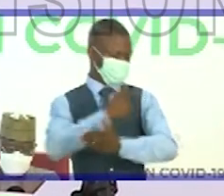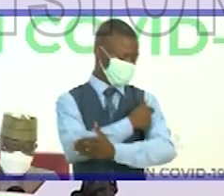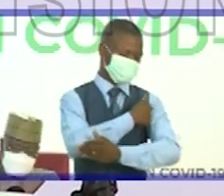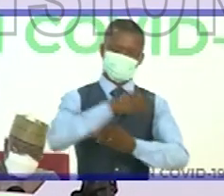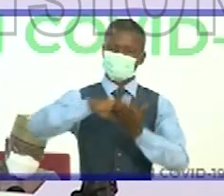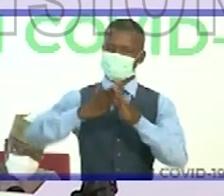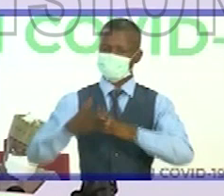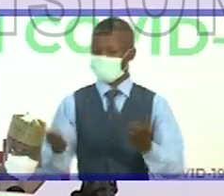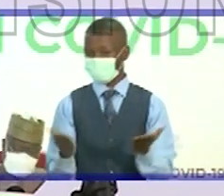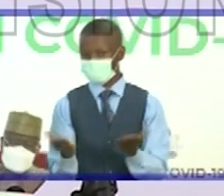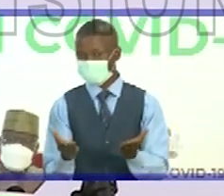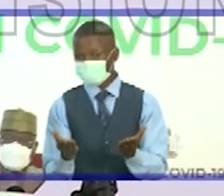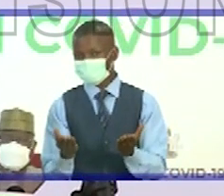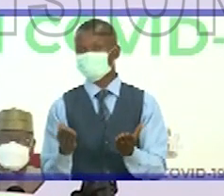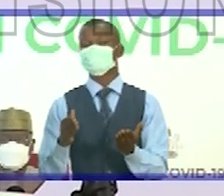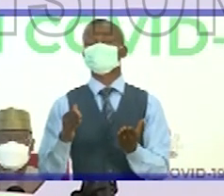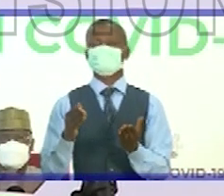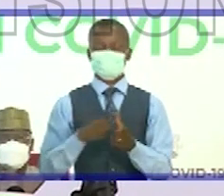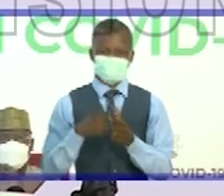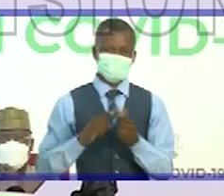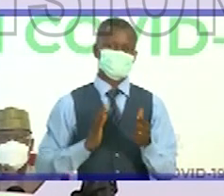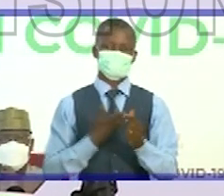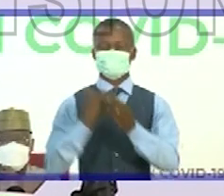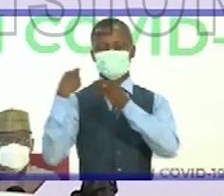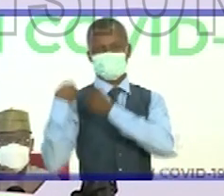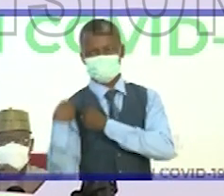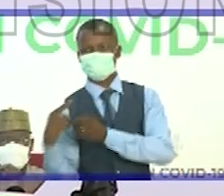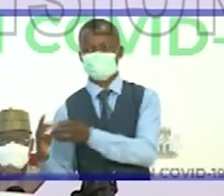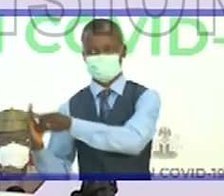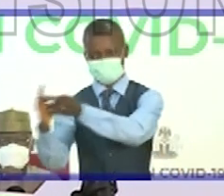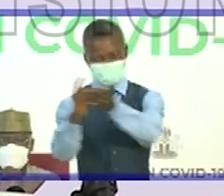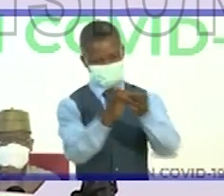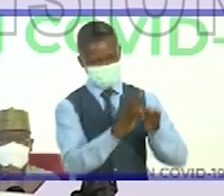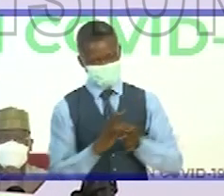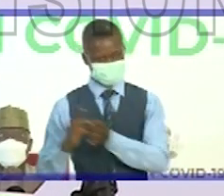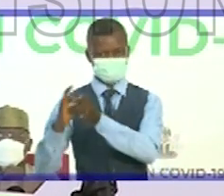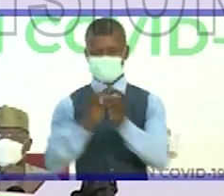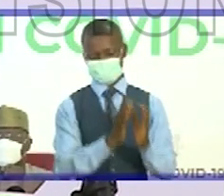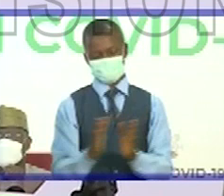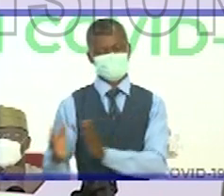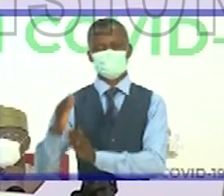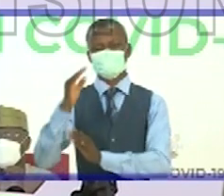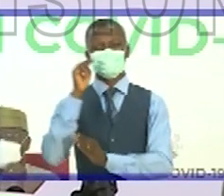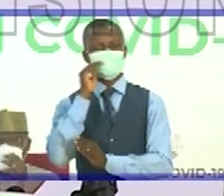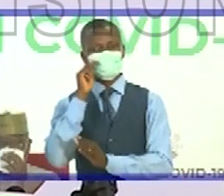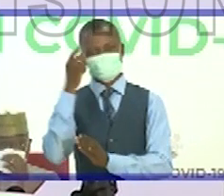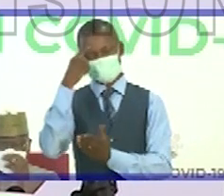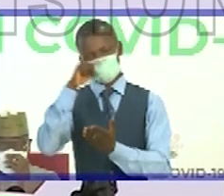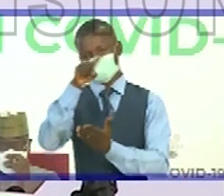available, our responsibility collectively in preparing Nigerians for